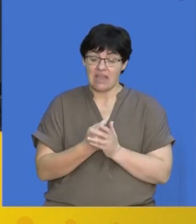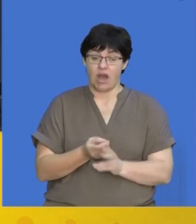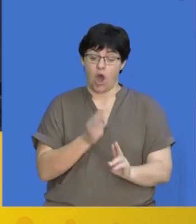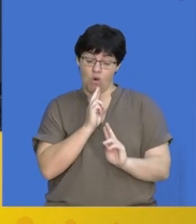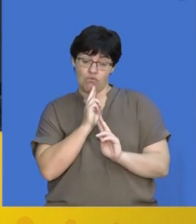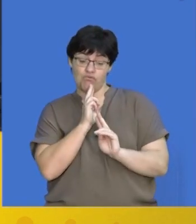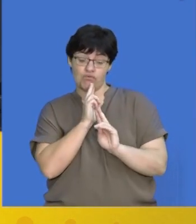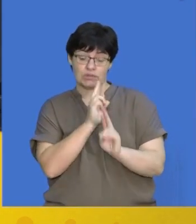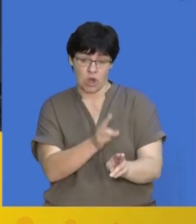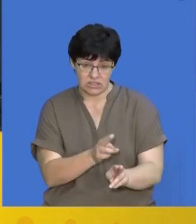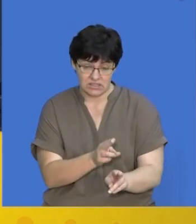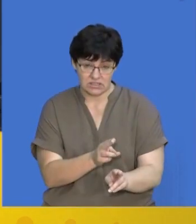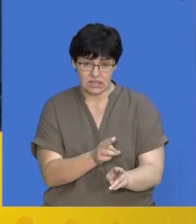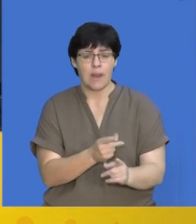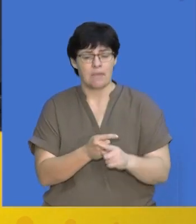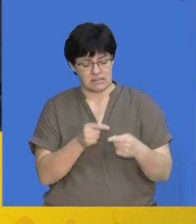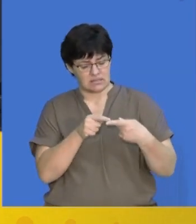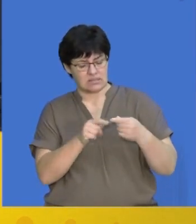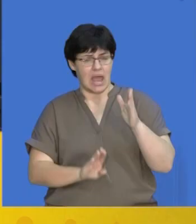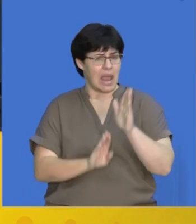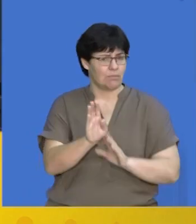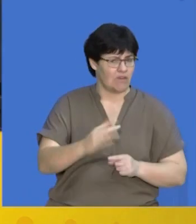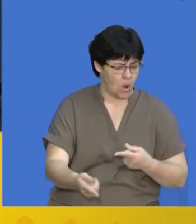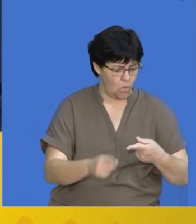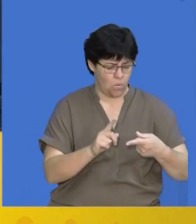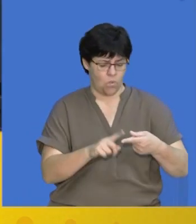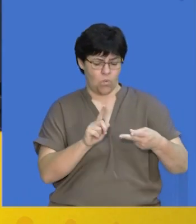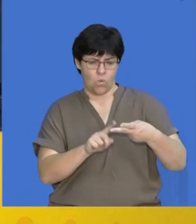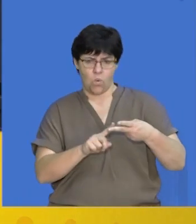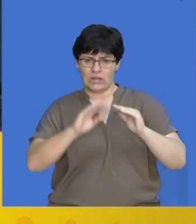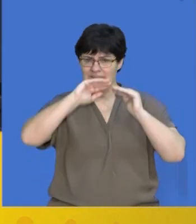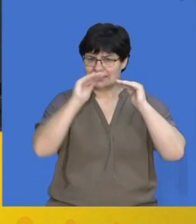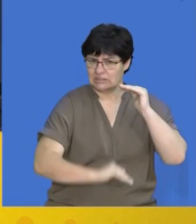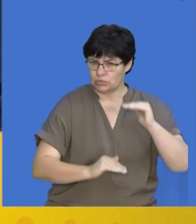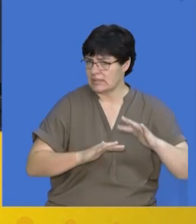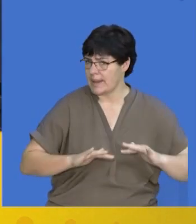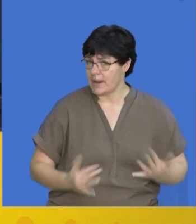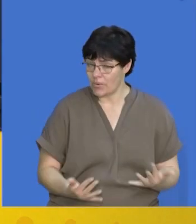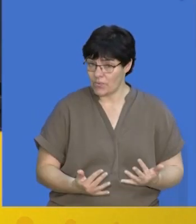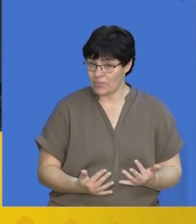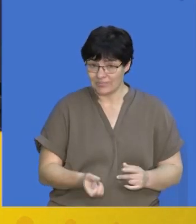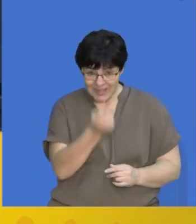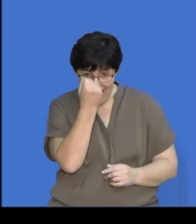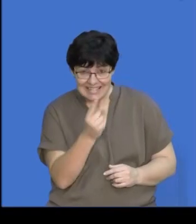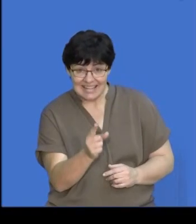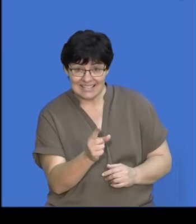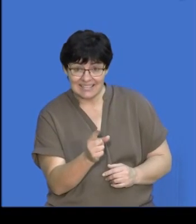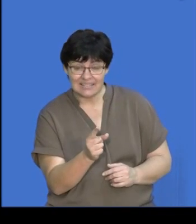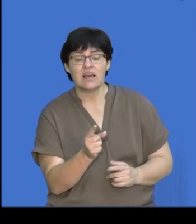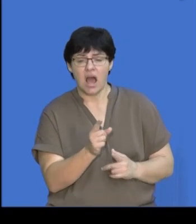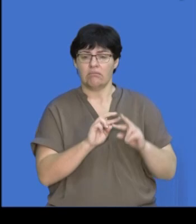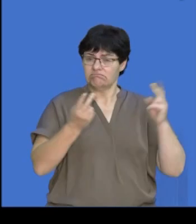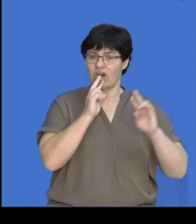respond, you are asked, how does it improve? How does it decrease? Are we getting a picture? The type